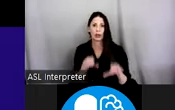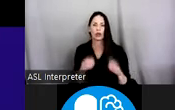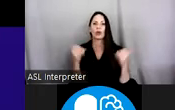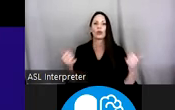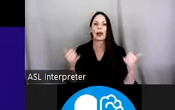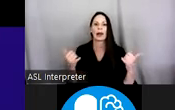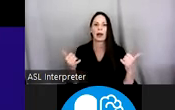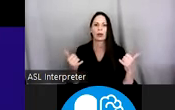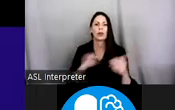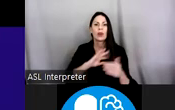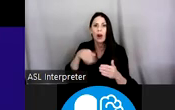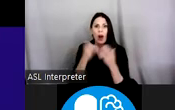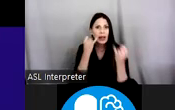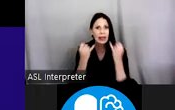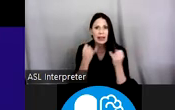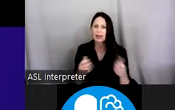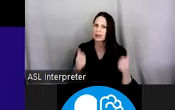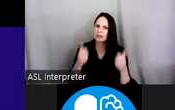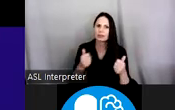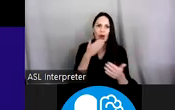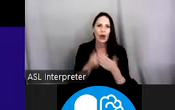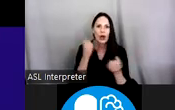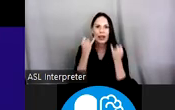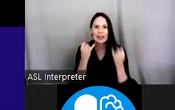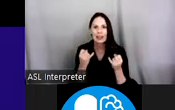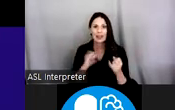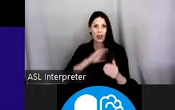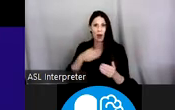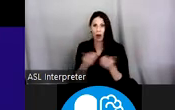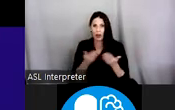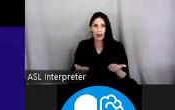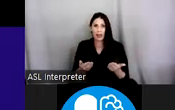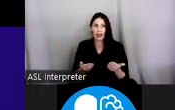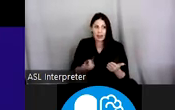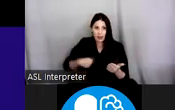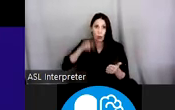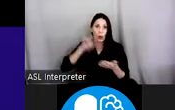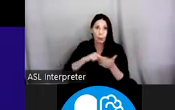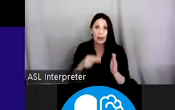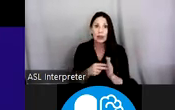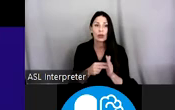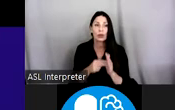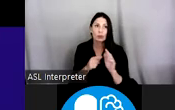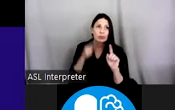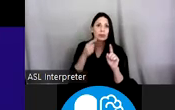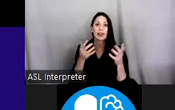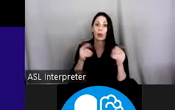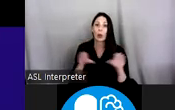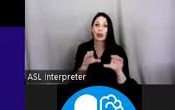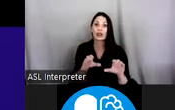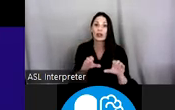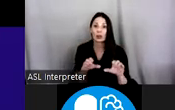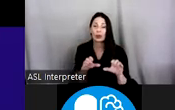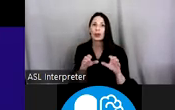ideas are good ideas. All the things that we were meant to do, that we want to do, that are aspirational, some of those are just going to have to